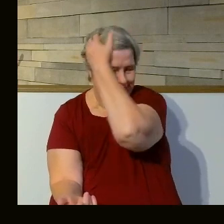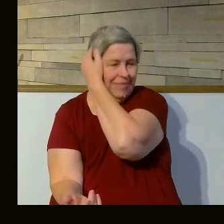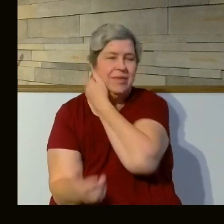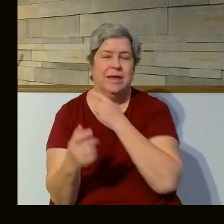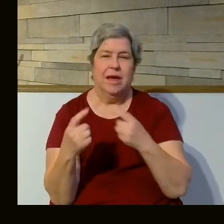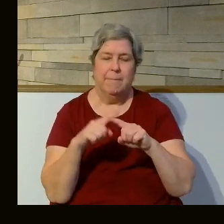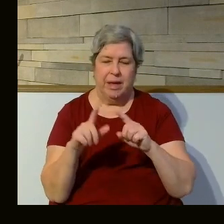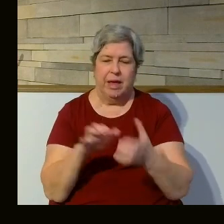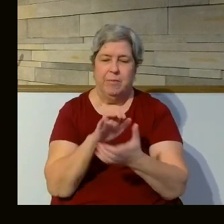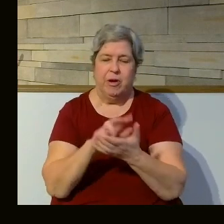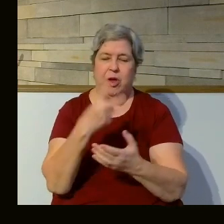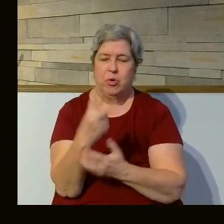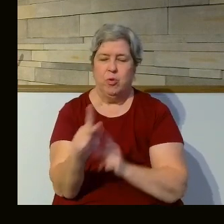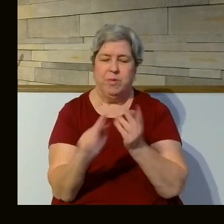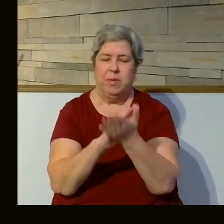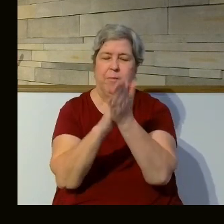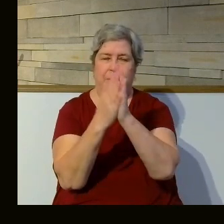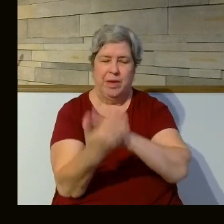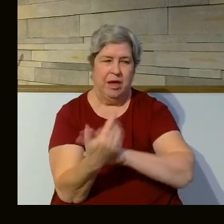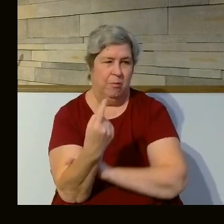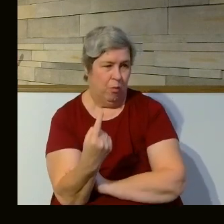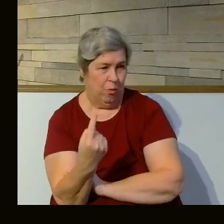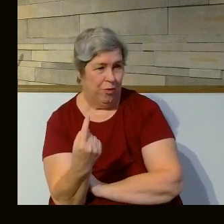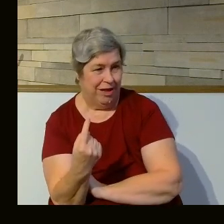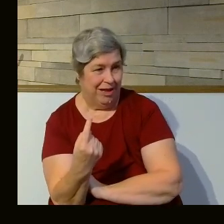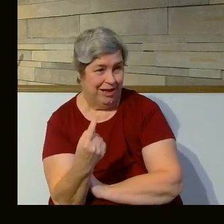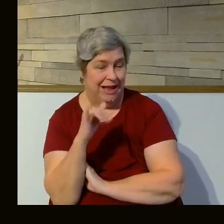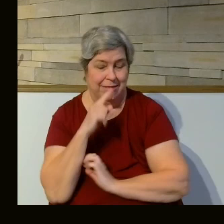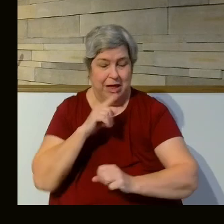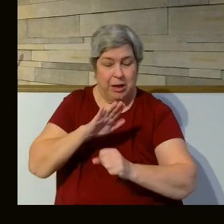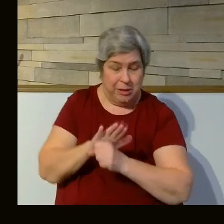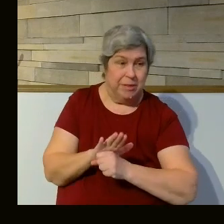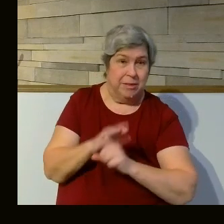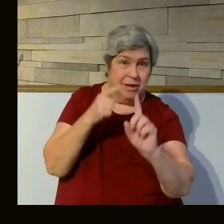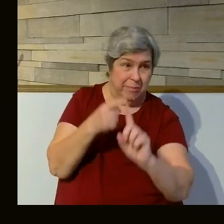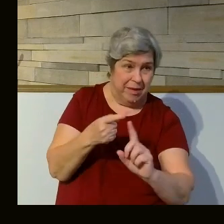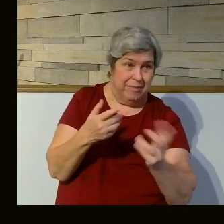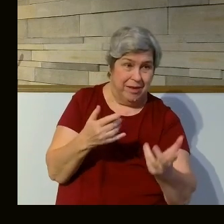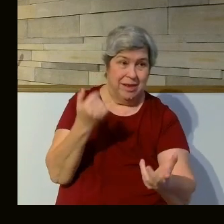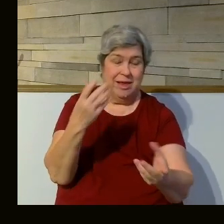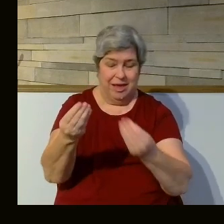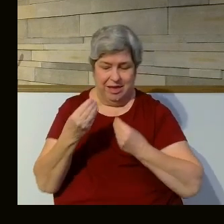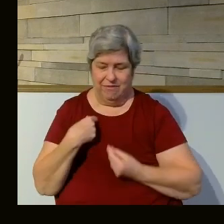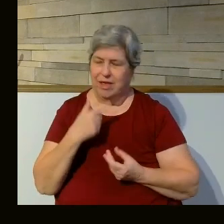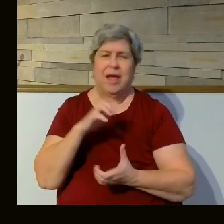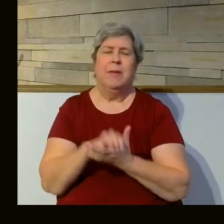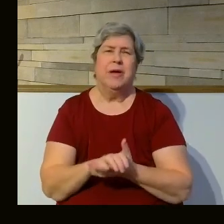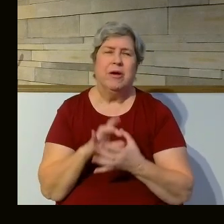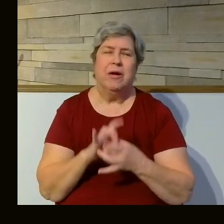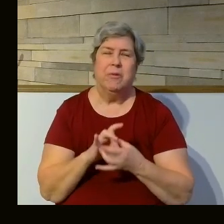In marriage, two become one. And this is what the commitment is about, folks. It gives us a marriage is